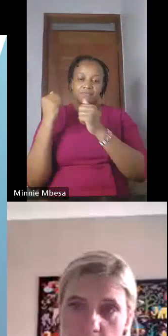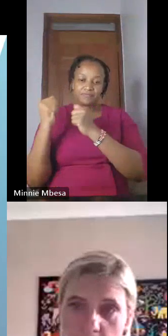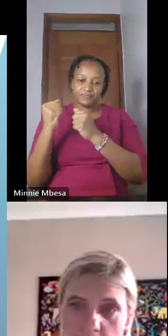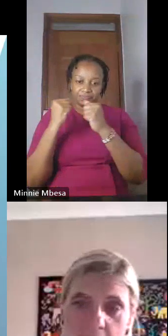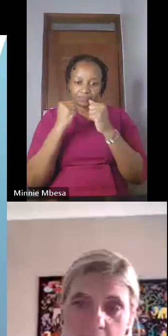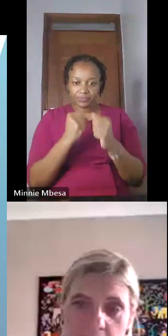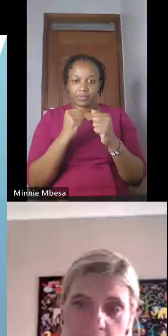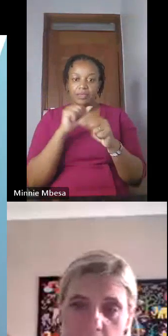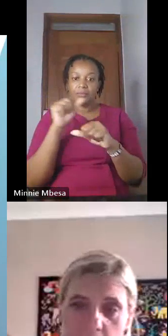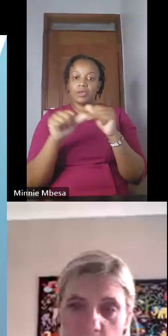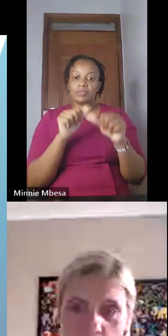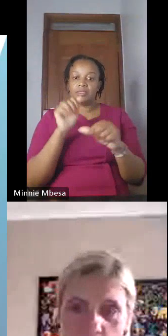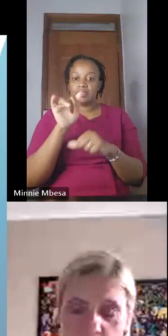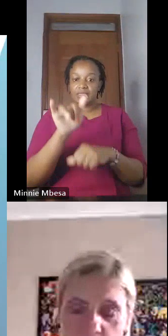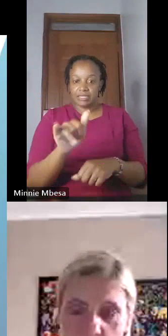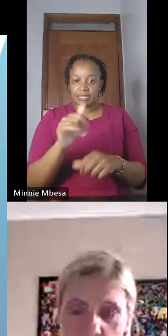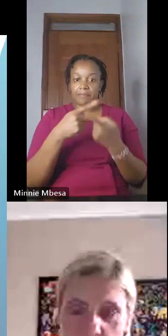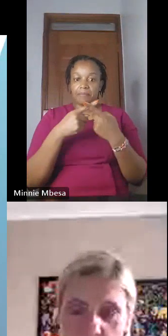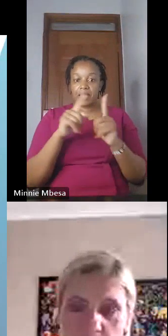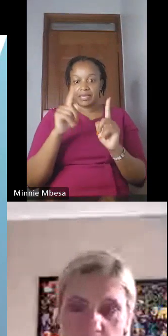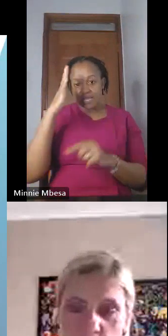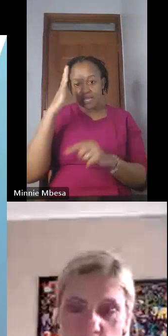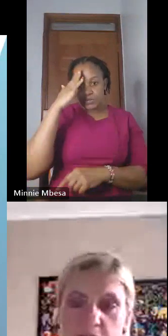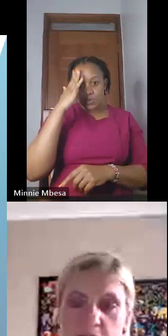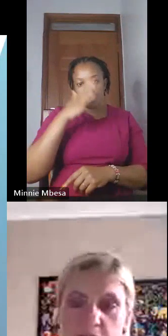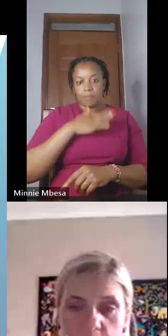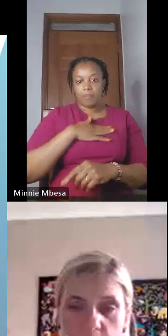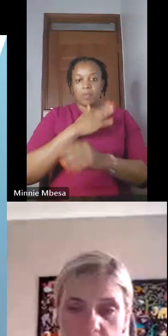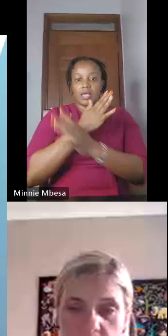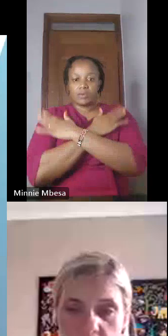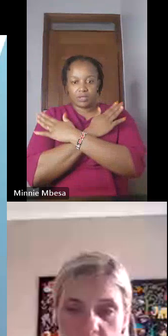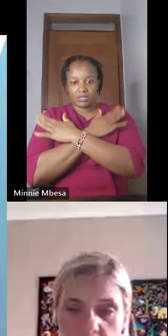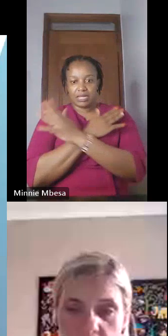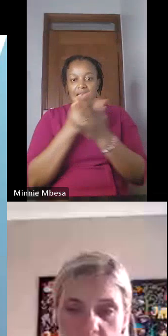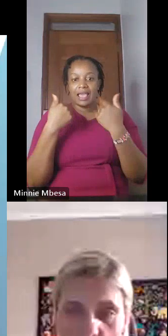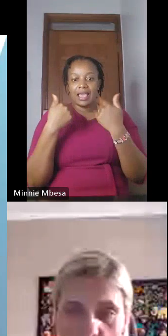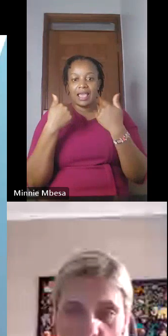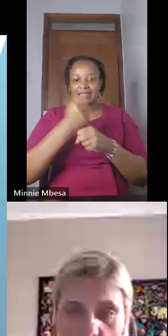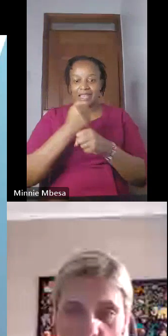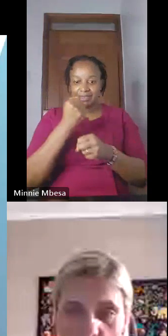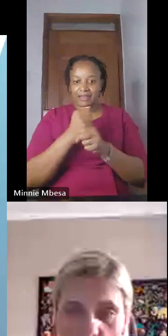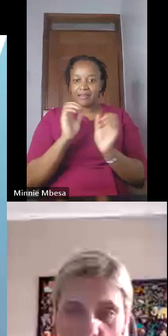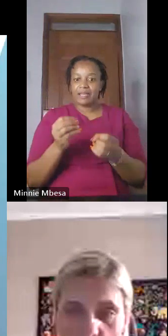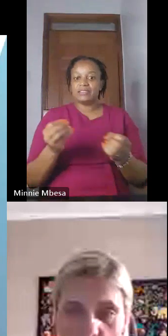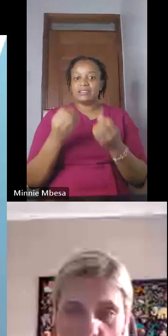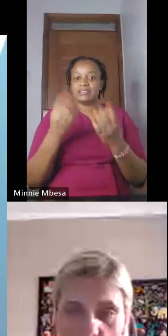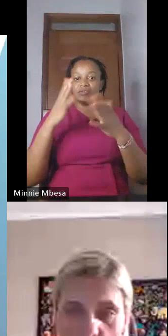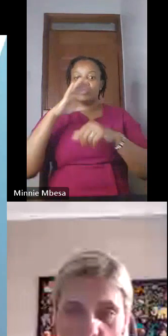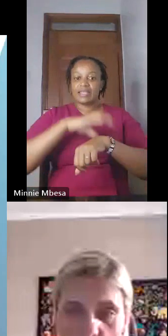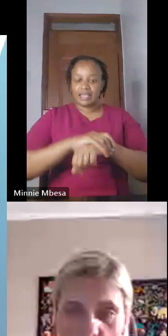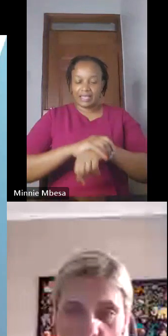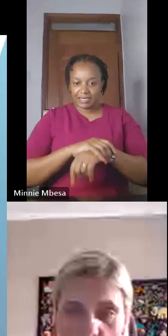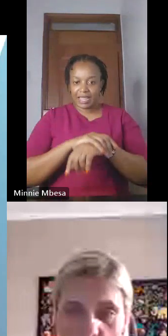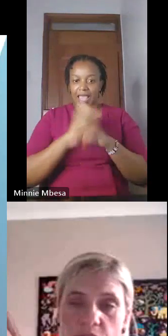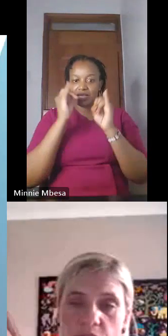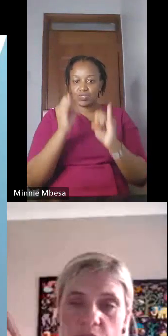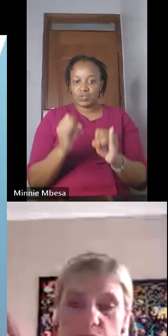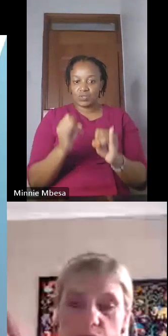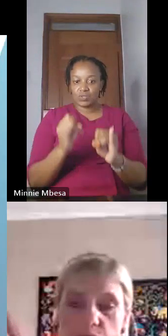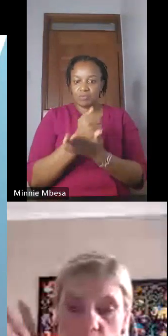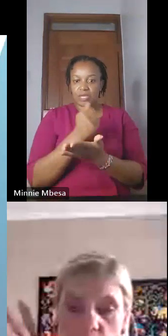that my colleague Melvin has worked magic in order to get a new passport. And